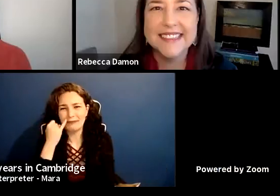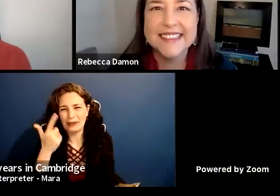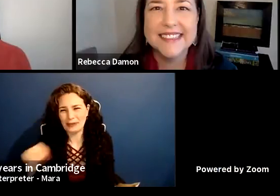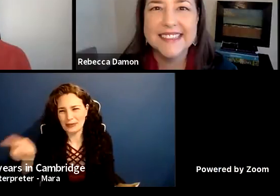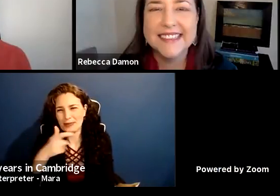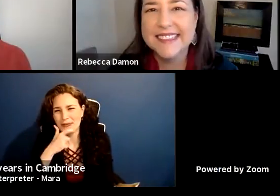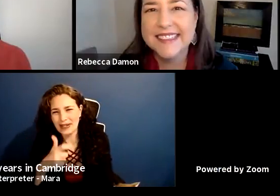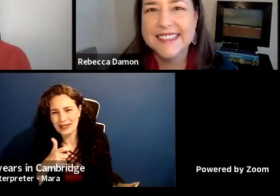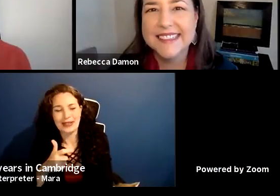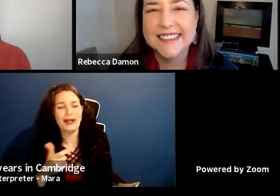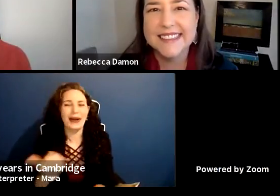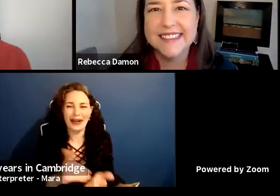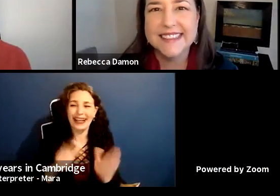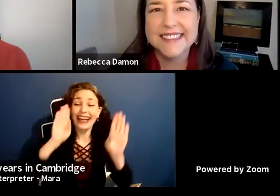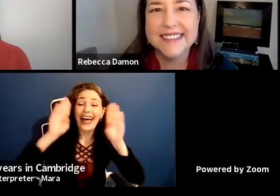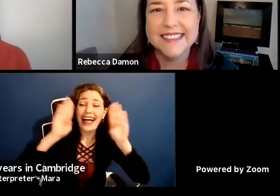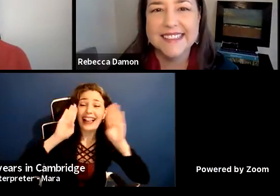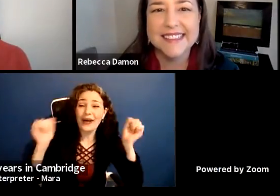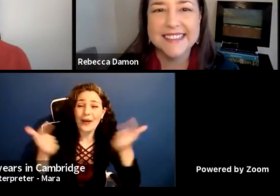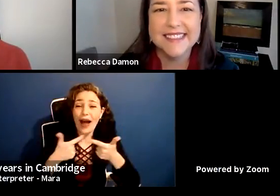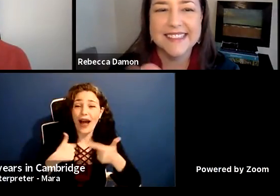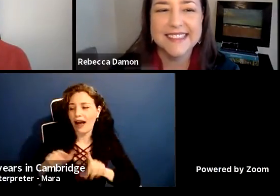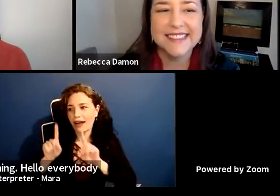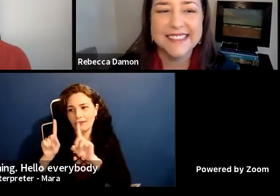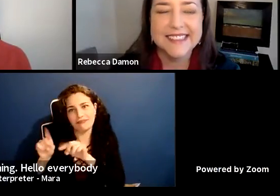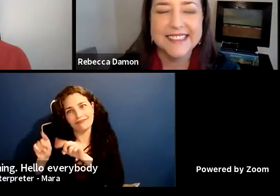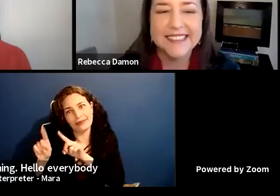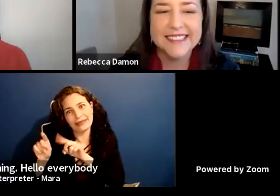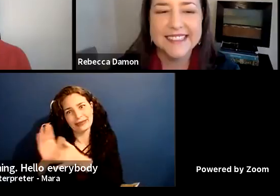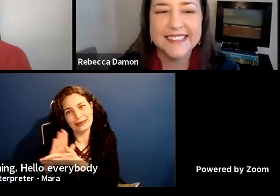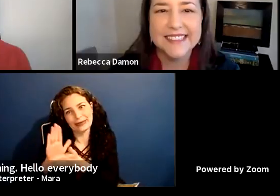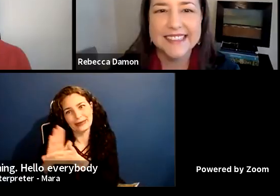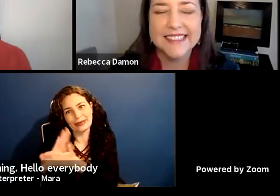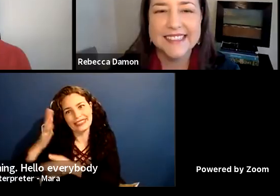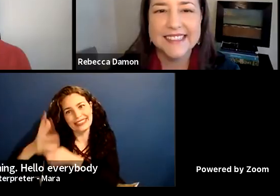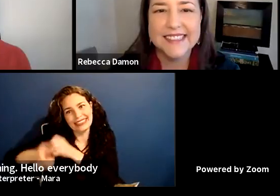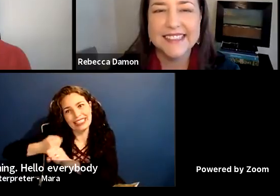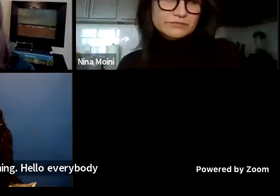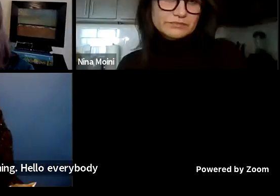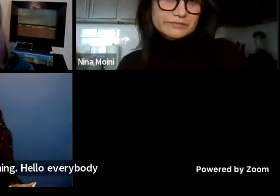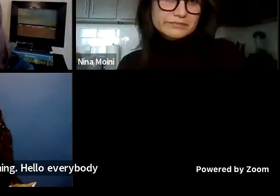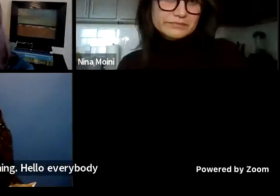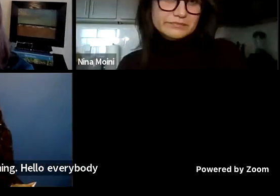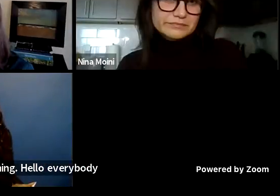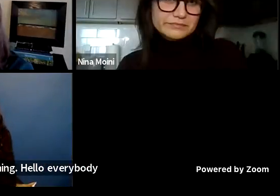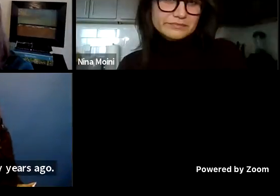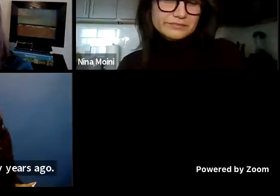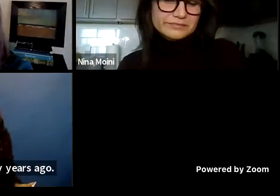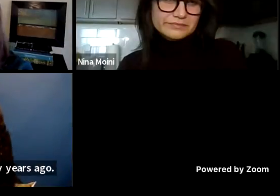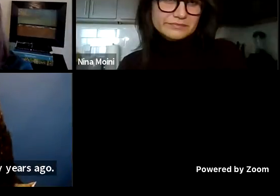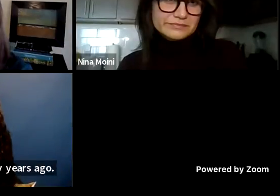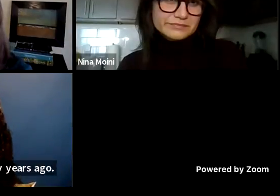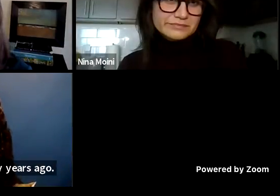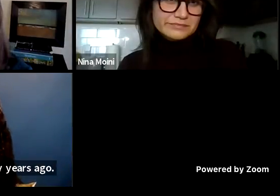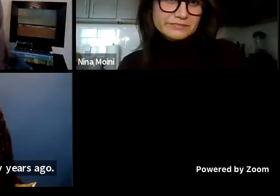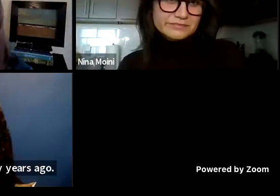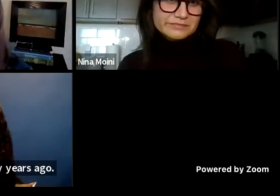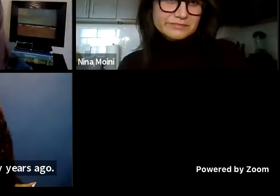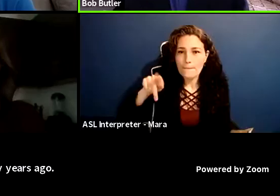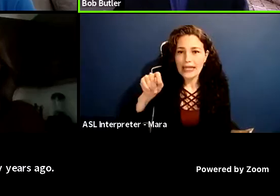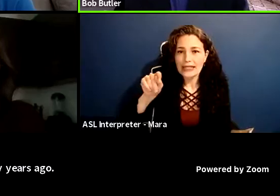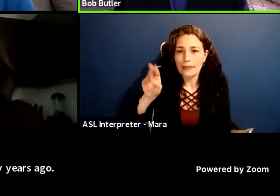I went to school many, many years ago. I after moving from Pittsburgh, I moved